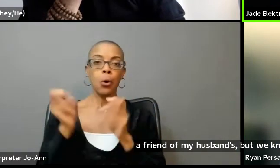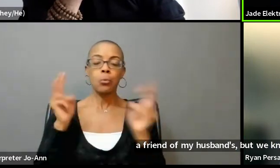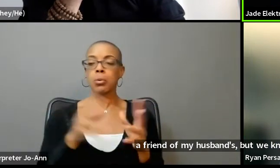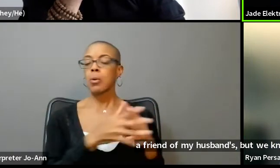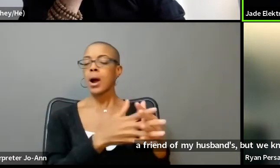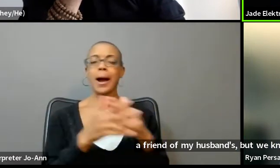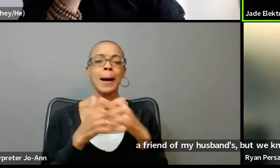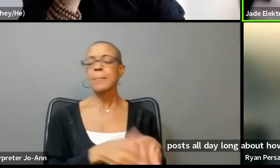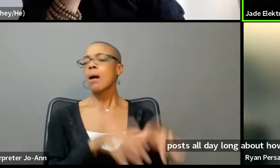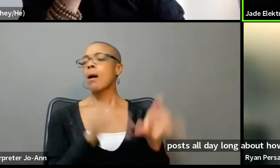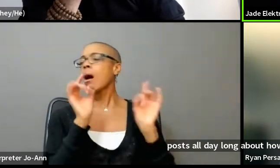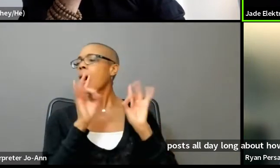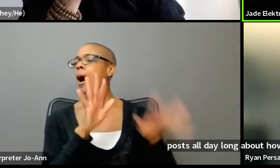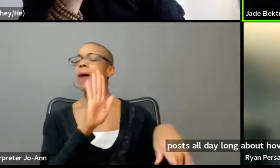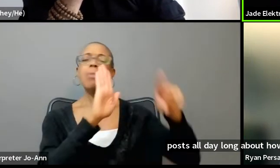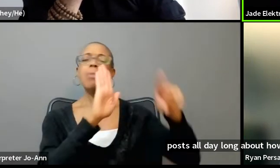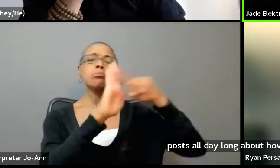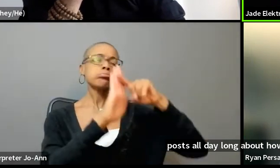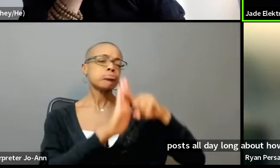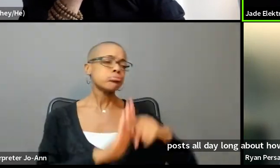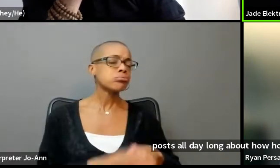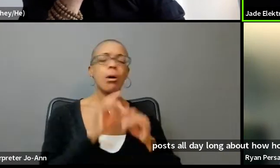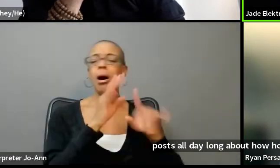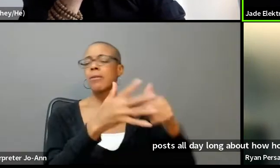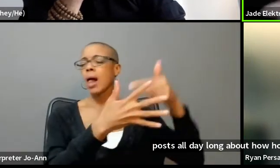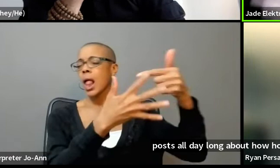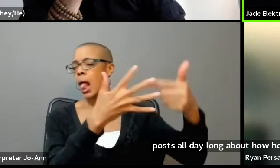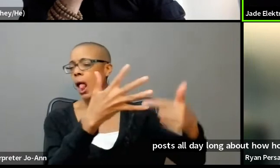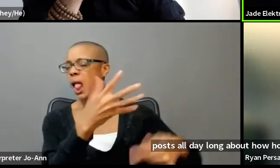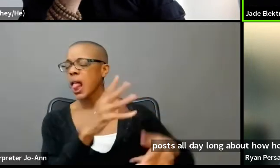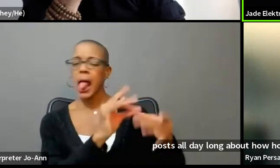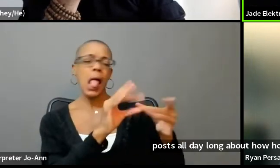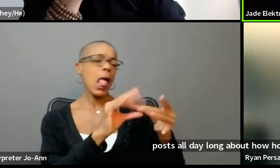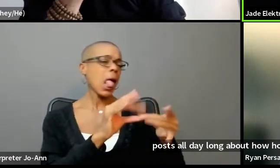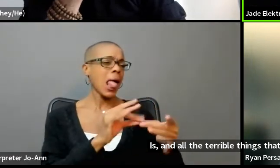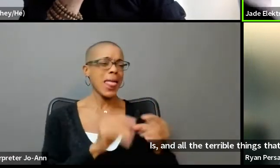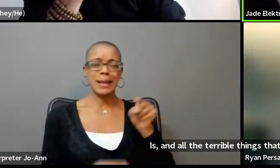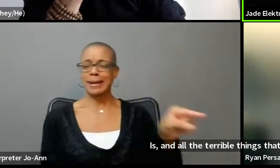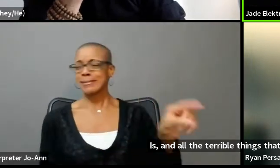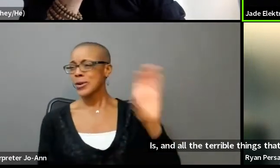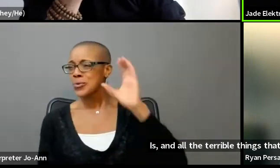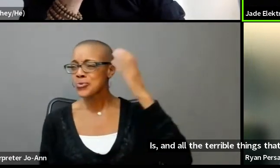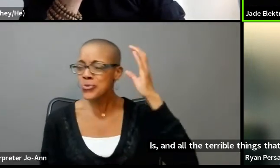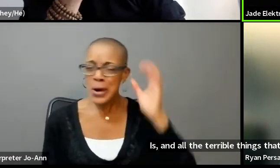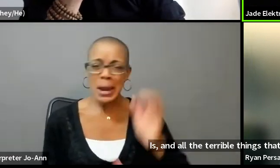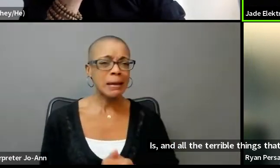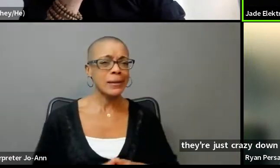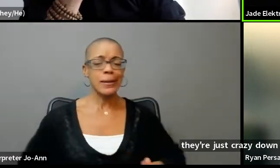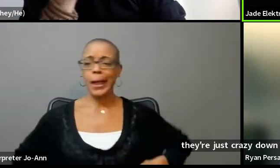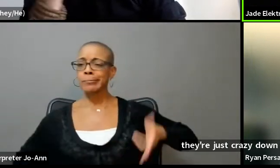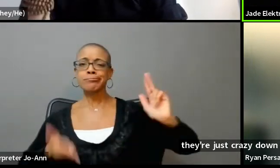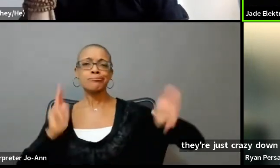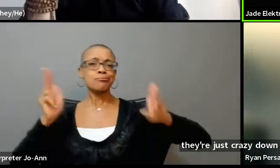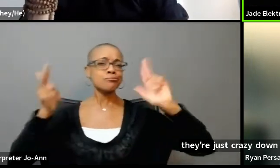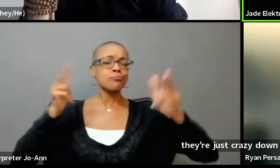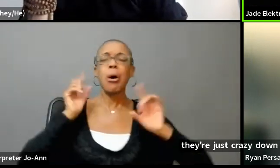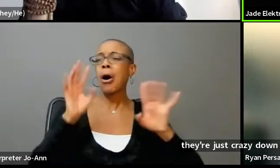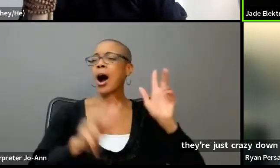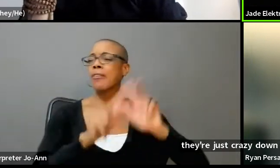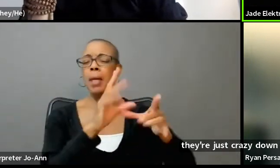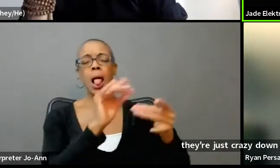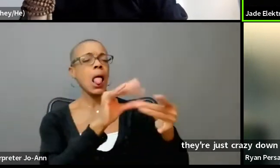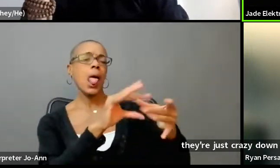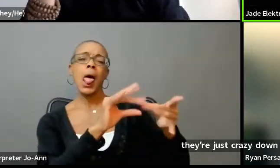US is and all the terrible things that they do. And they're just crazy down there. They're gun-toting, horrible people, blah, blah, blah,